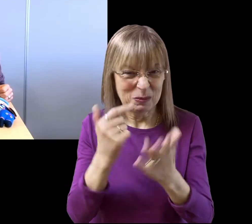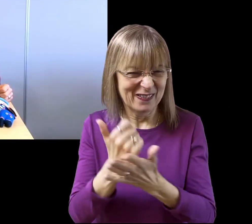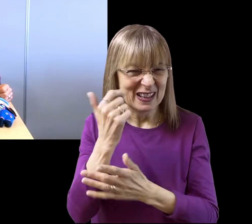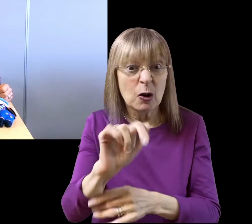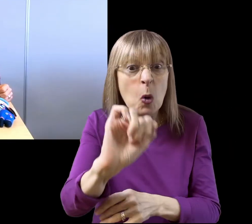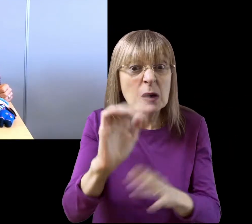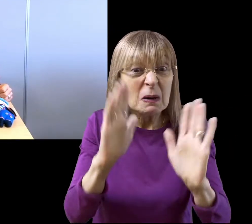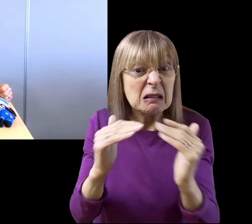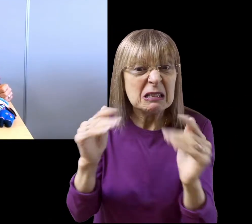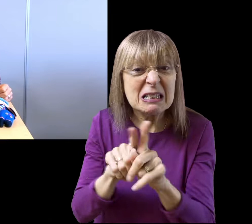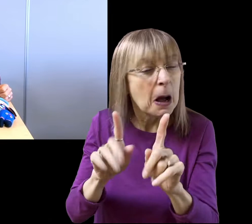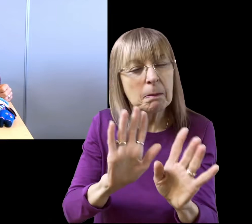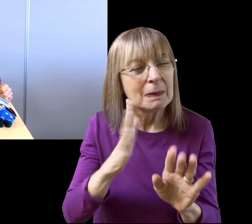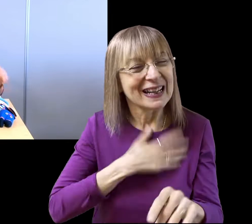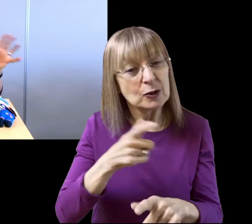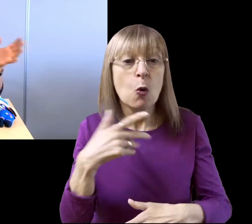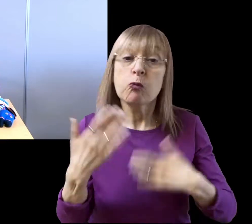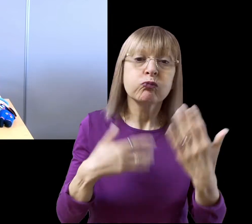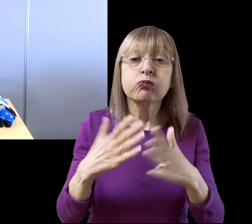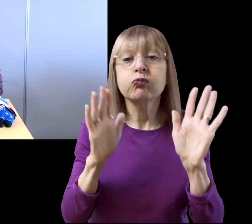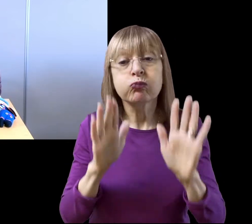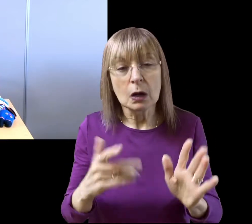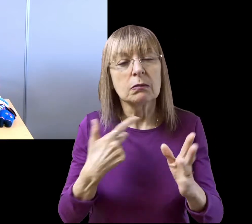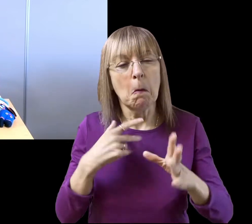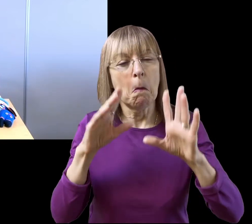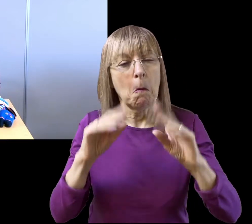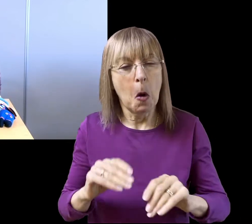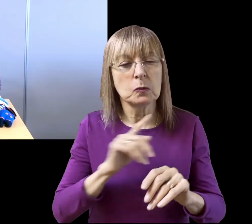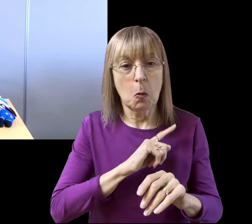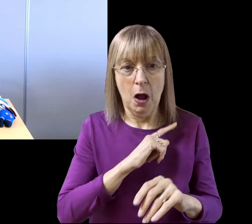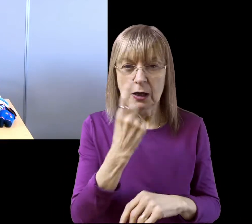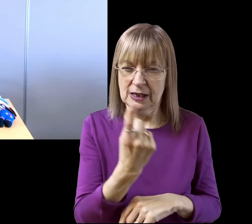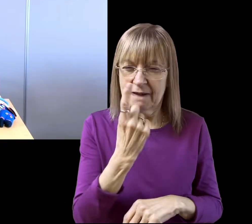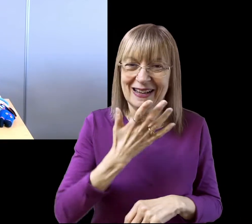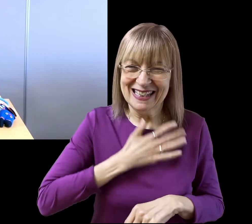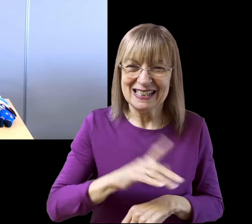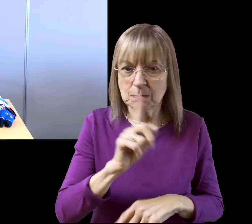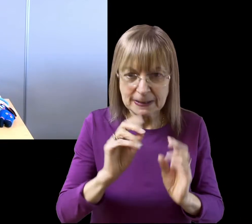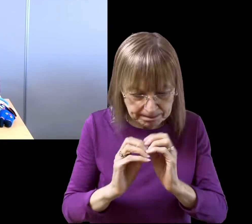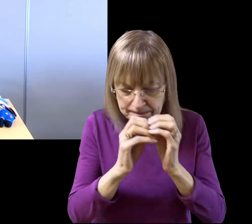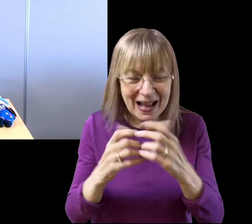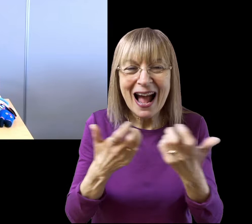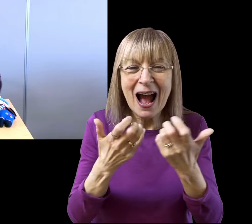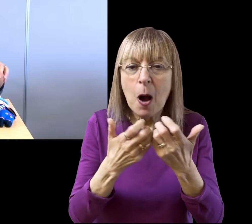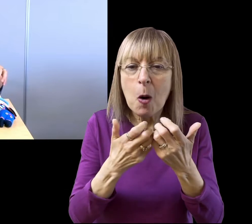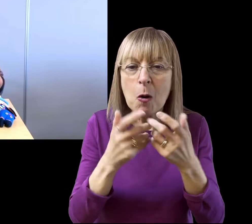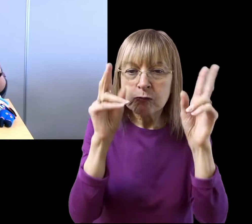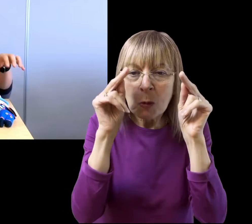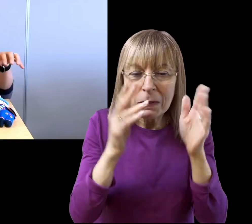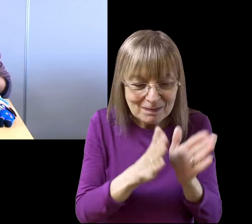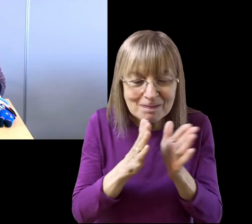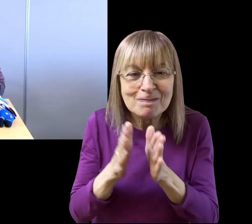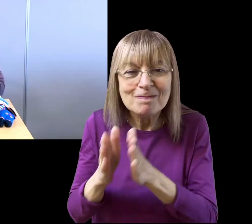to, if you want to play along, that is. So I'll just put a little pause point in case you want to play along with